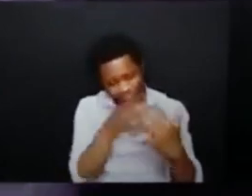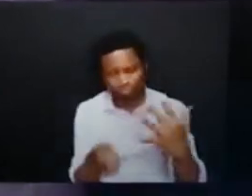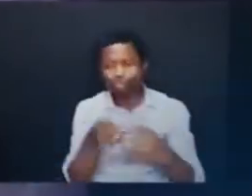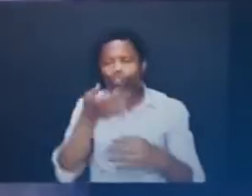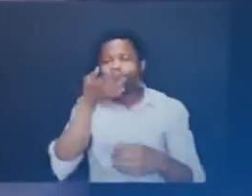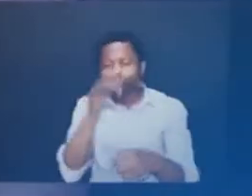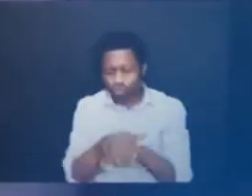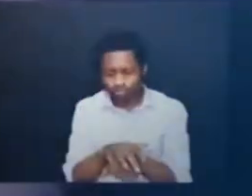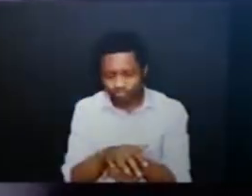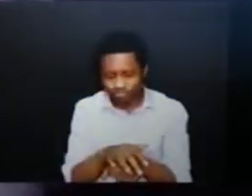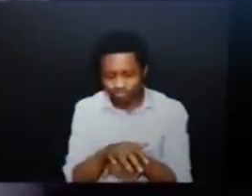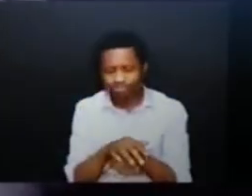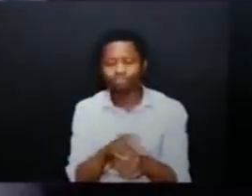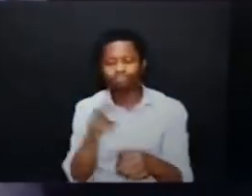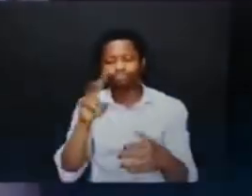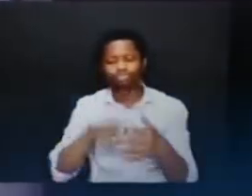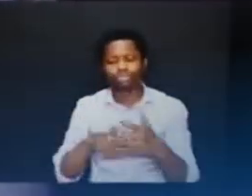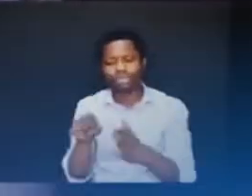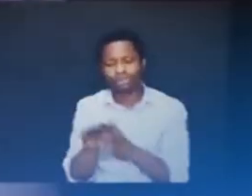promised.